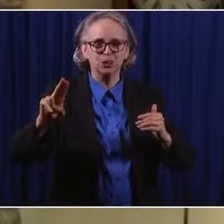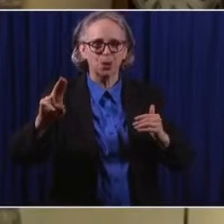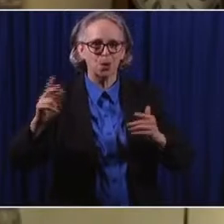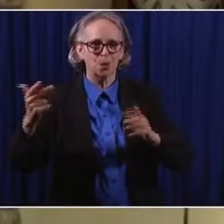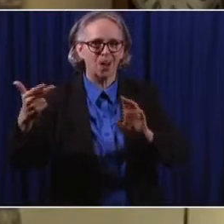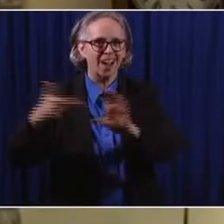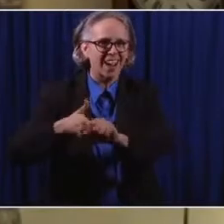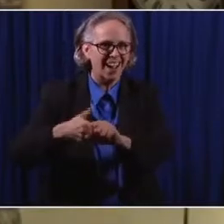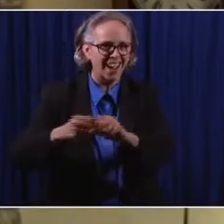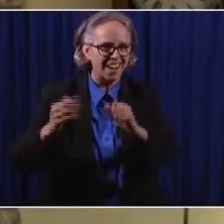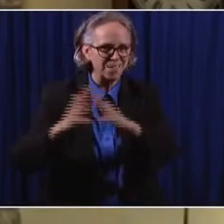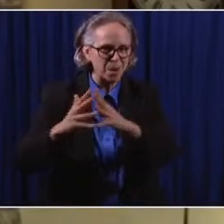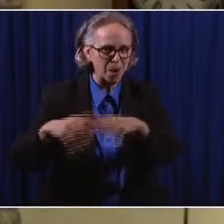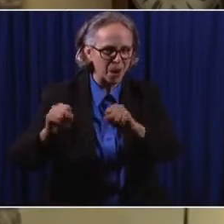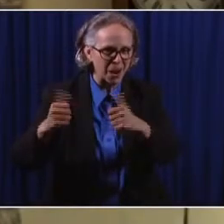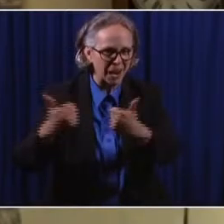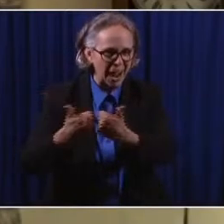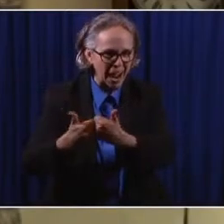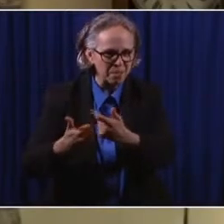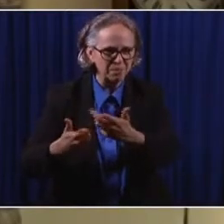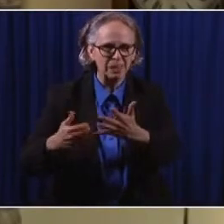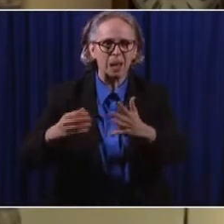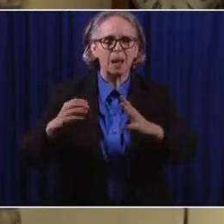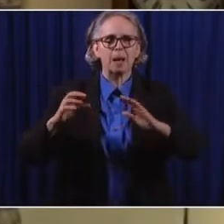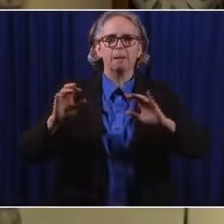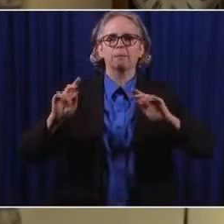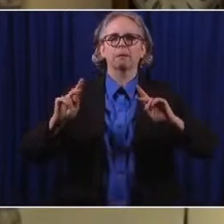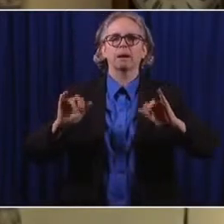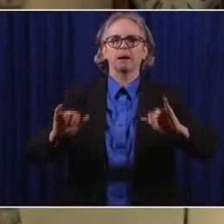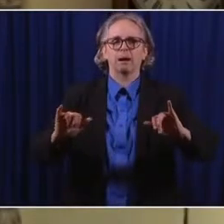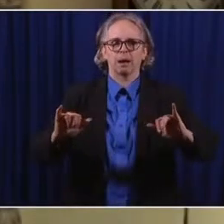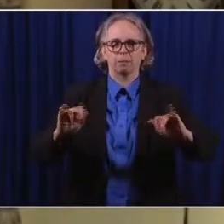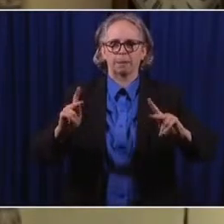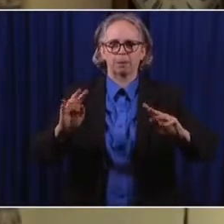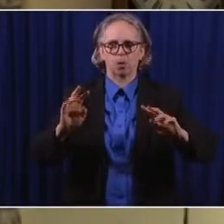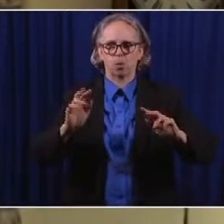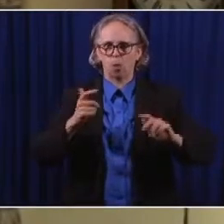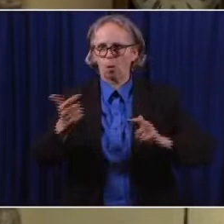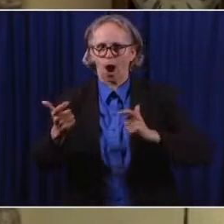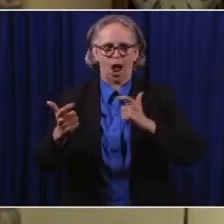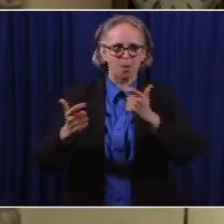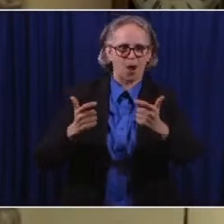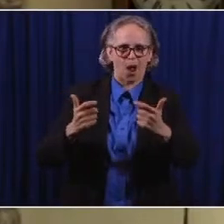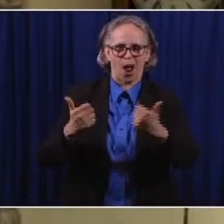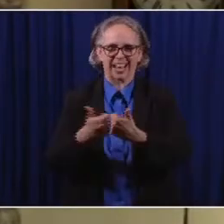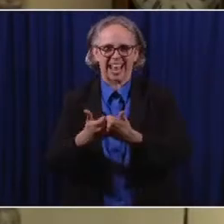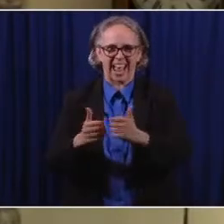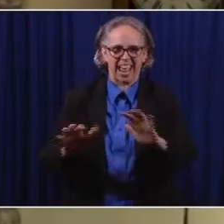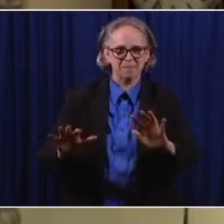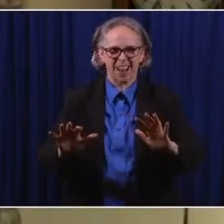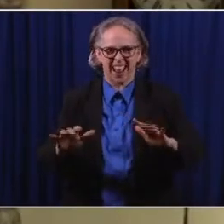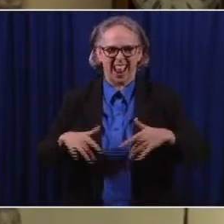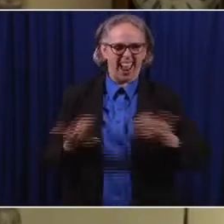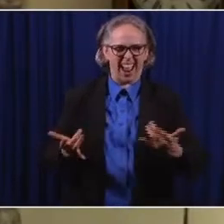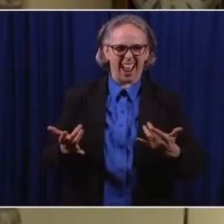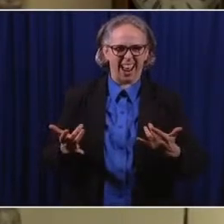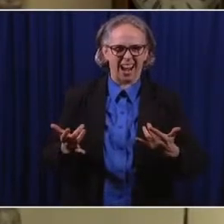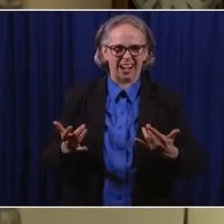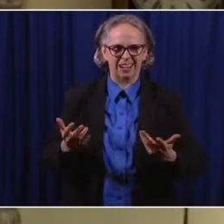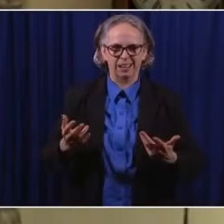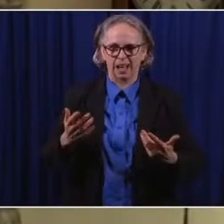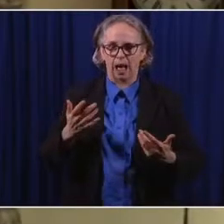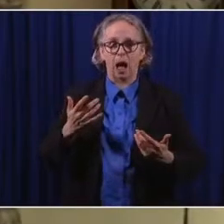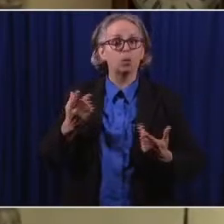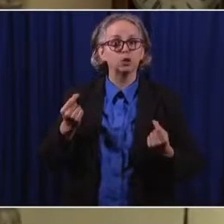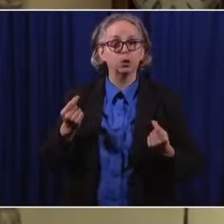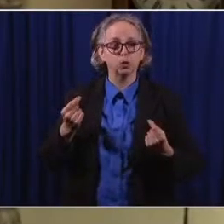You know, a lot of us are going to be watching TV. Watching these games. A lot of us like to do it with friends, and that's great. A lot of us like